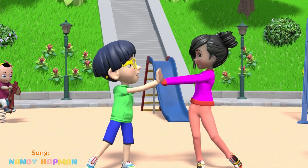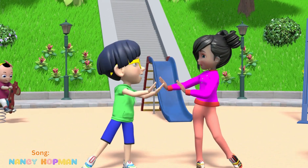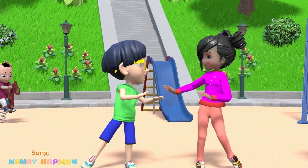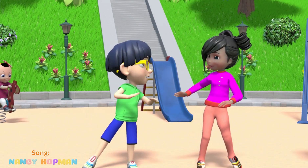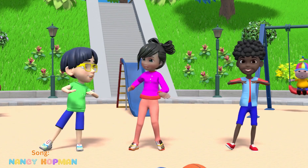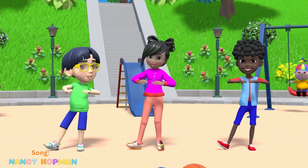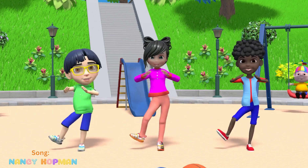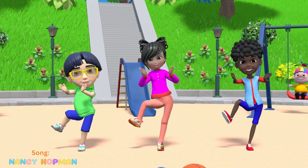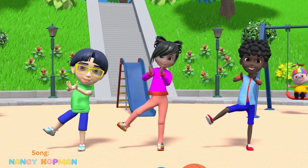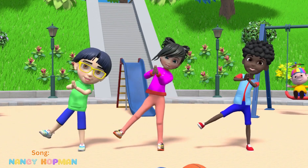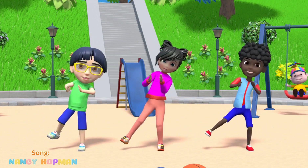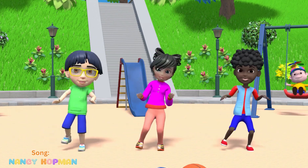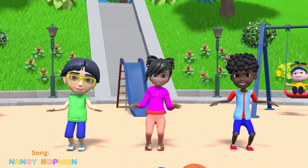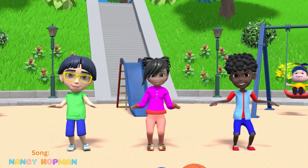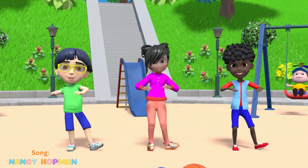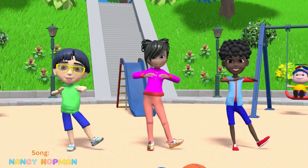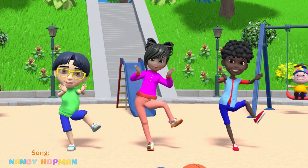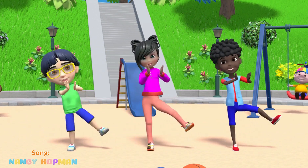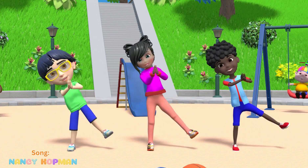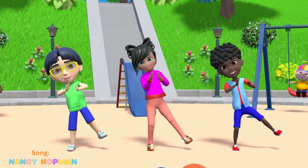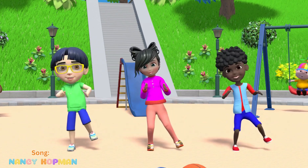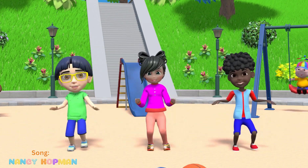let's clap.